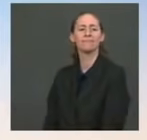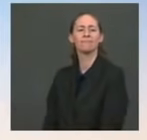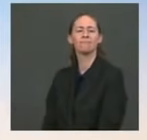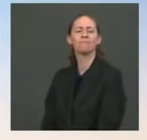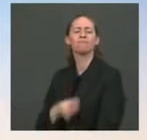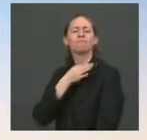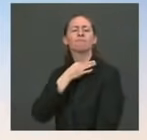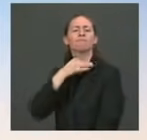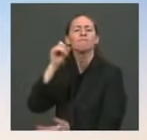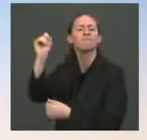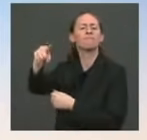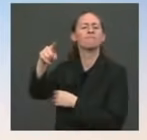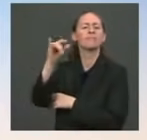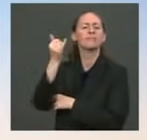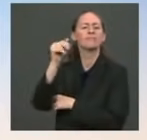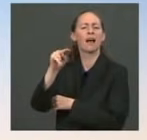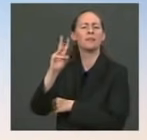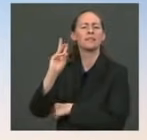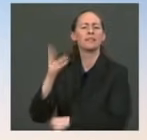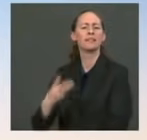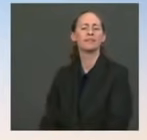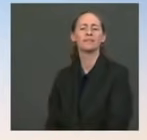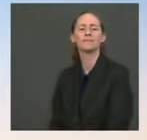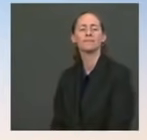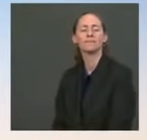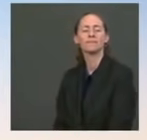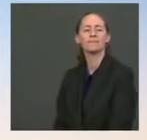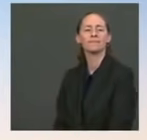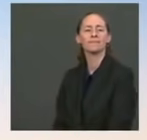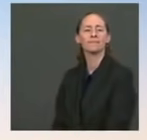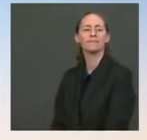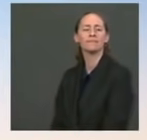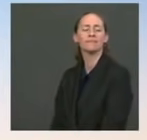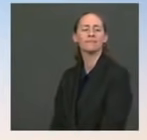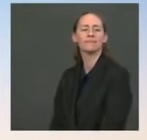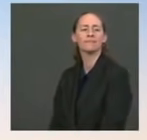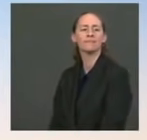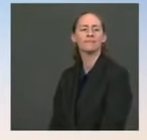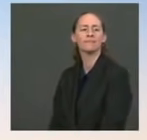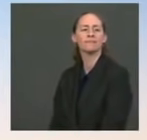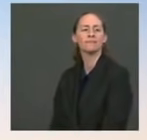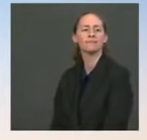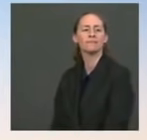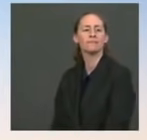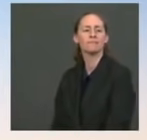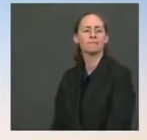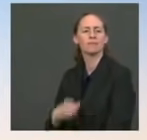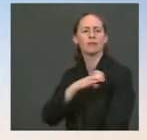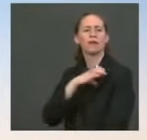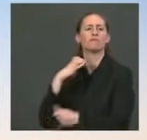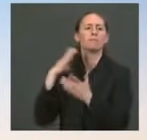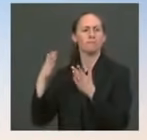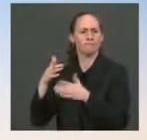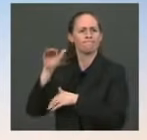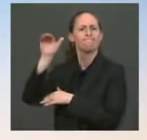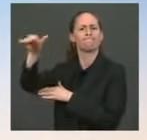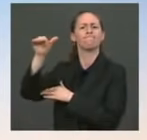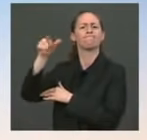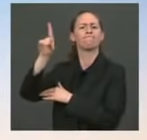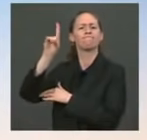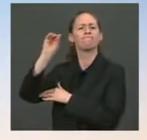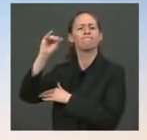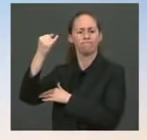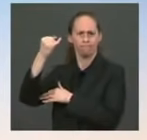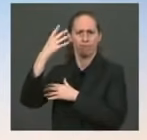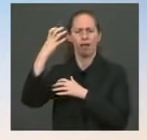Congress. We know he sent out those subpoenas to Trump's inner circle. Congressman Adam Schiff said that he would ask the Justice Department to enforce those subpoenas if necessary. Does the